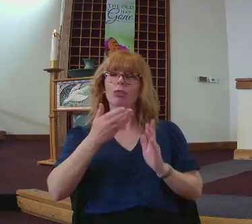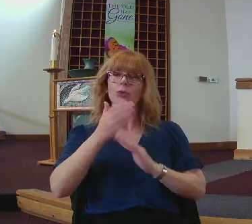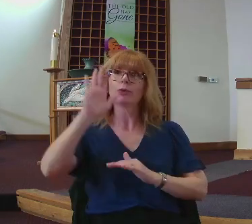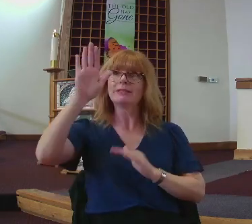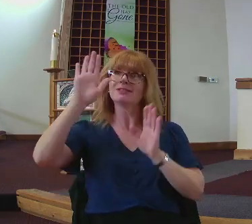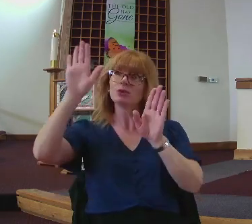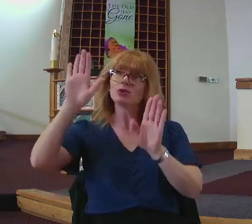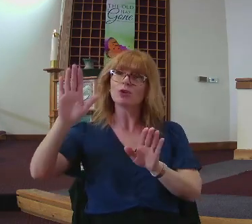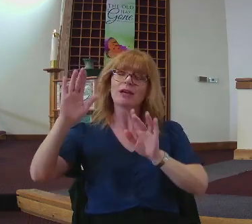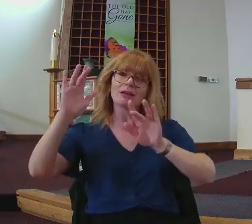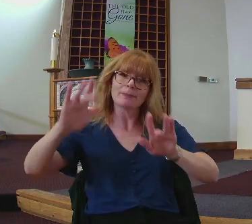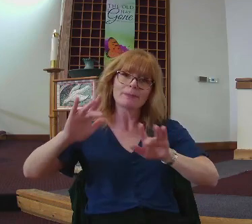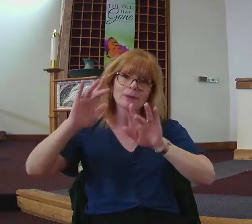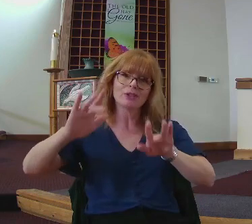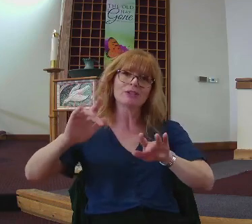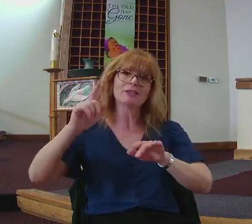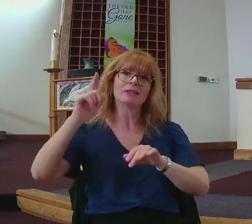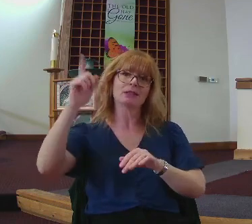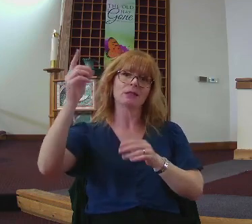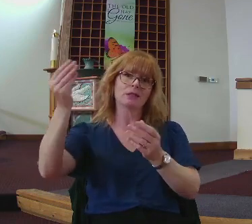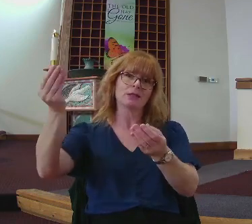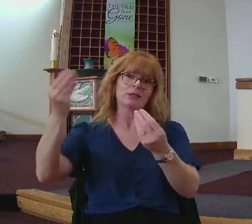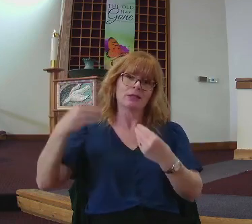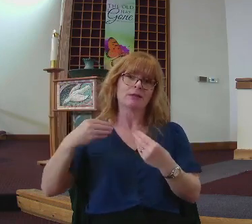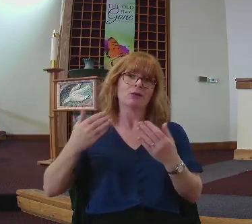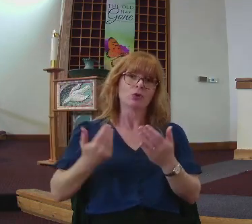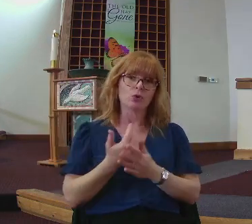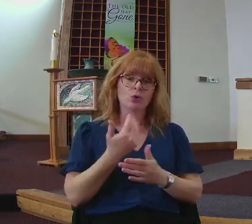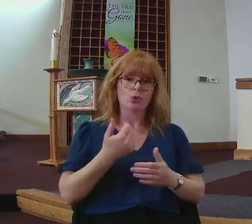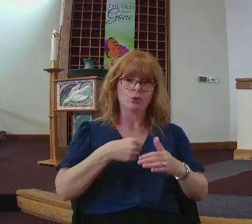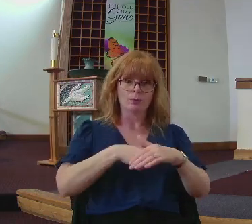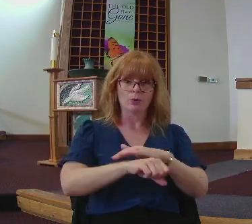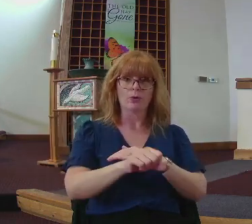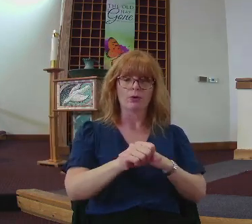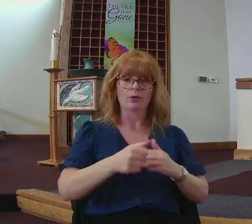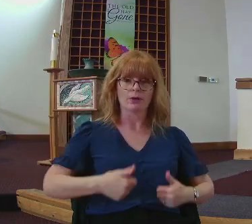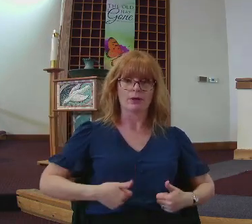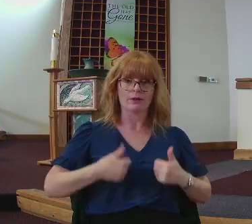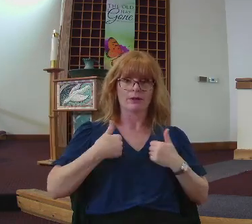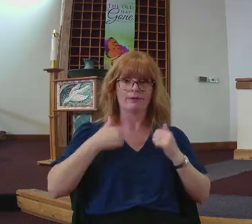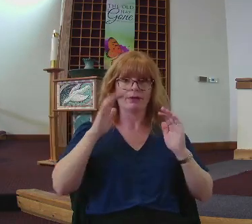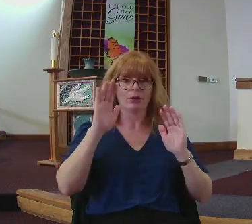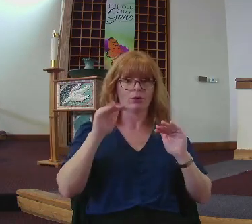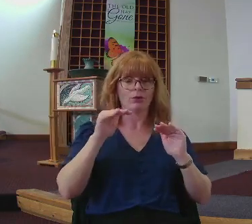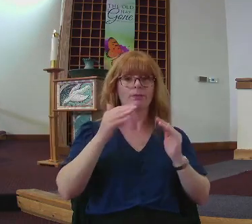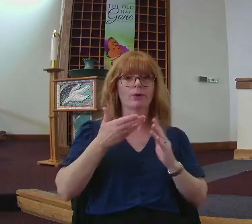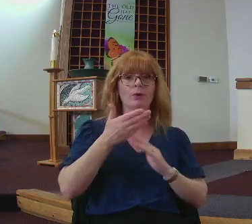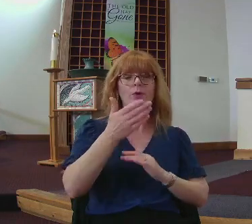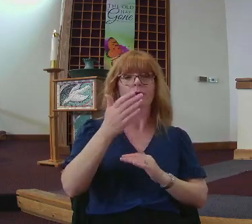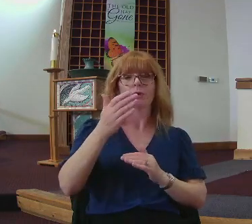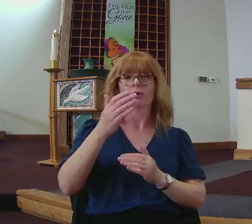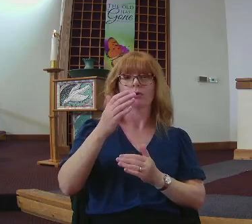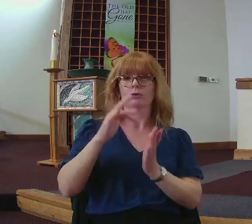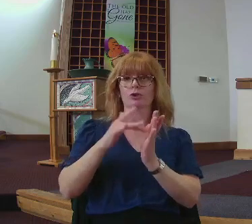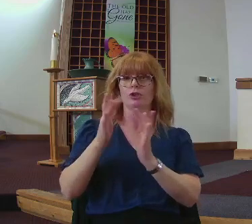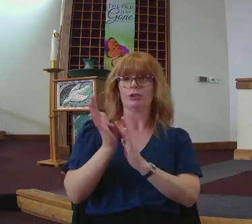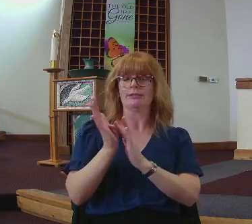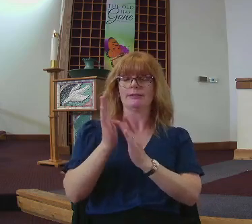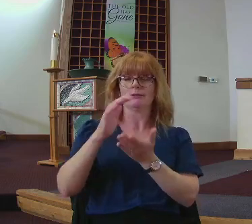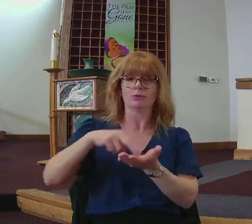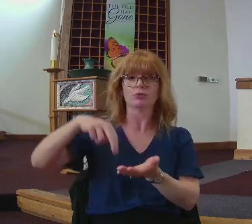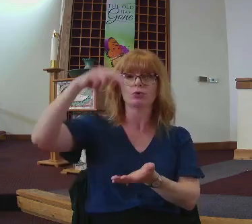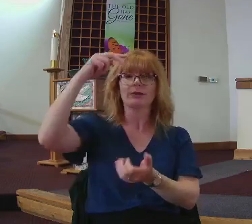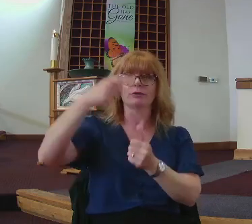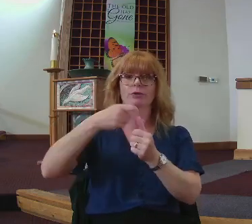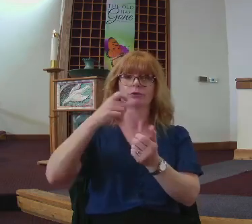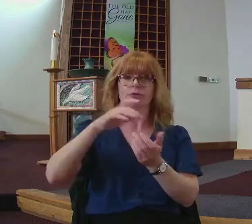mercy, God has given us new birth into a living hope through the resurrection of Jesus Christ from the dead,